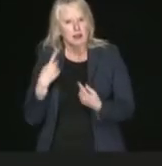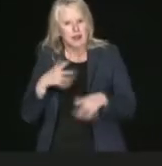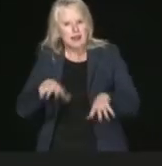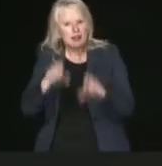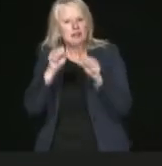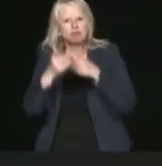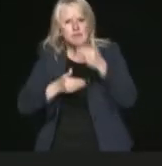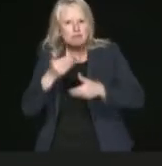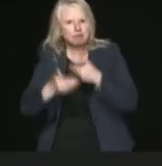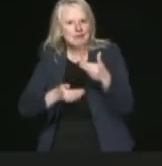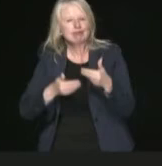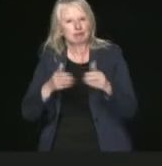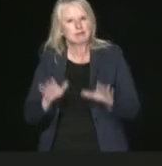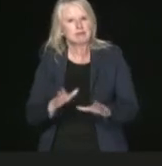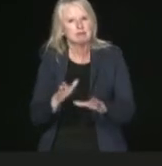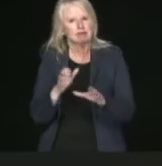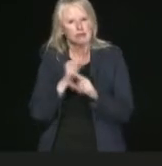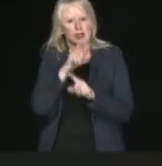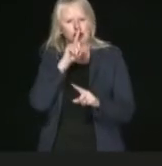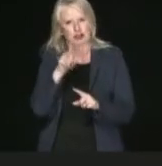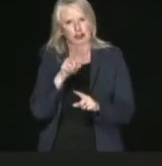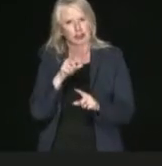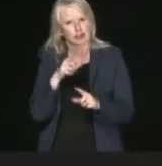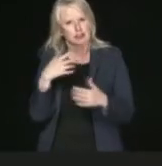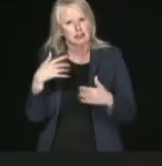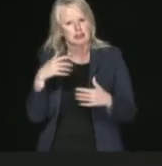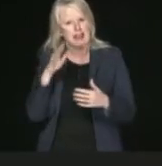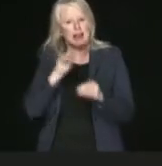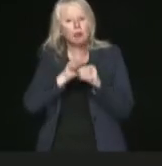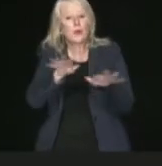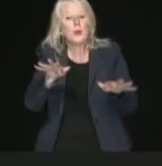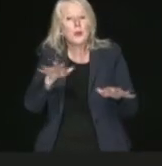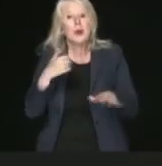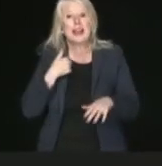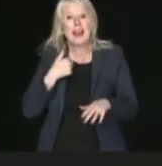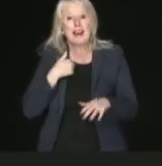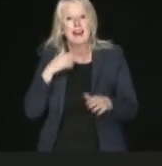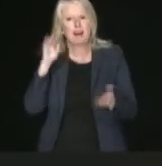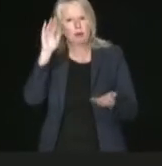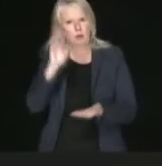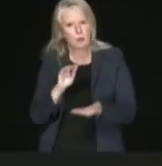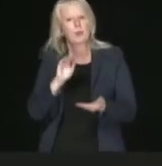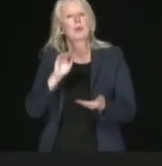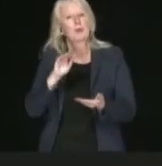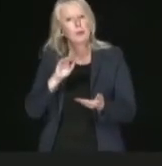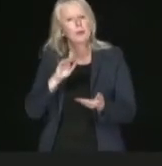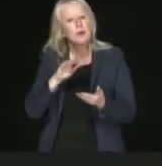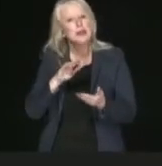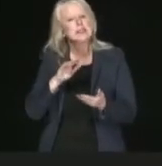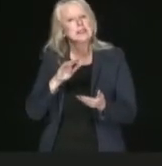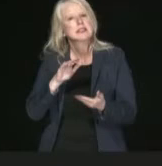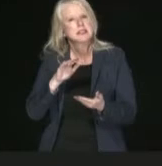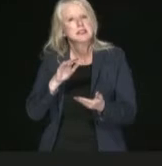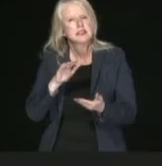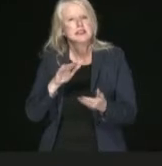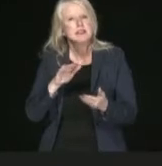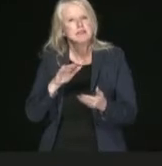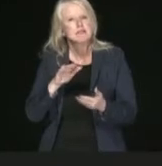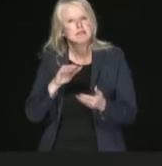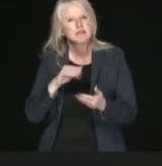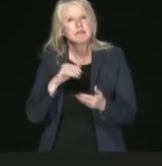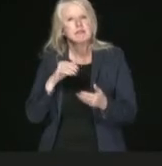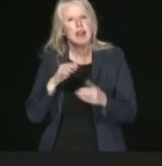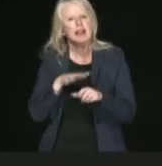measures which did ensure that the impact in Canada was slower and not as serious as in